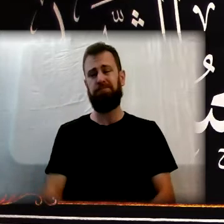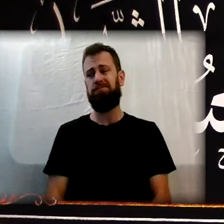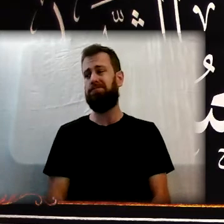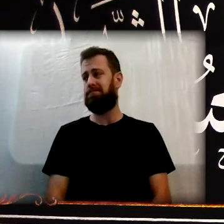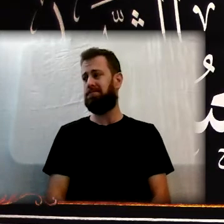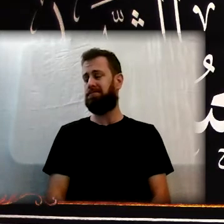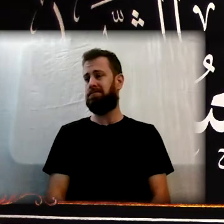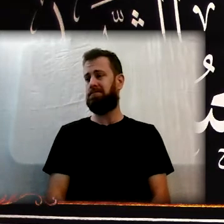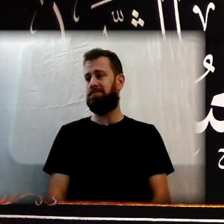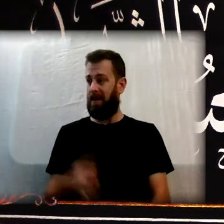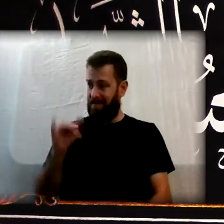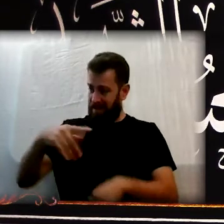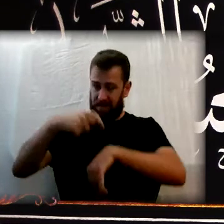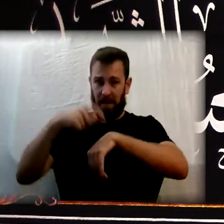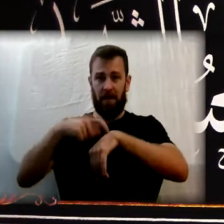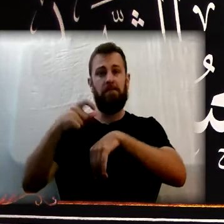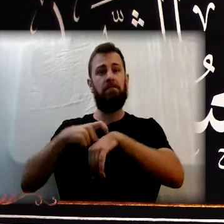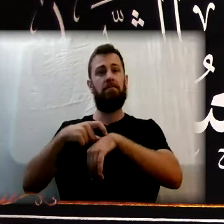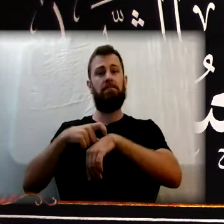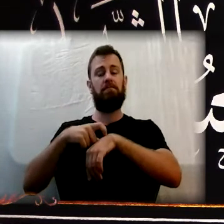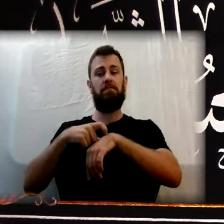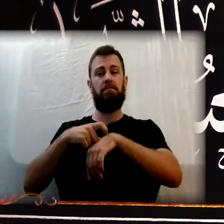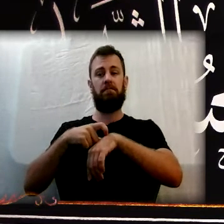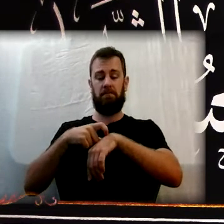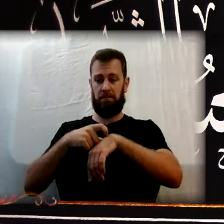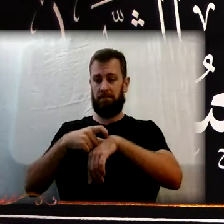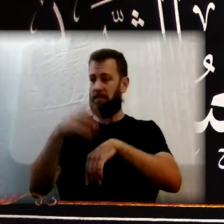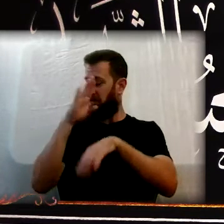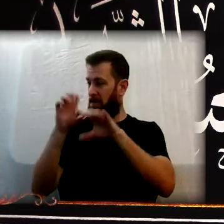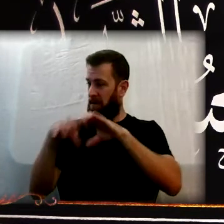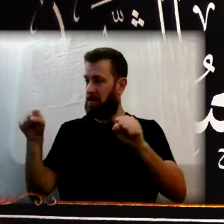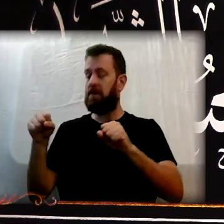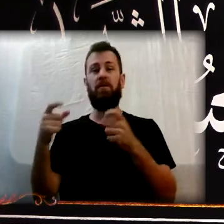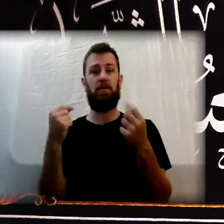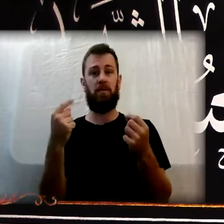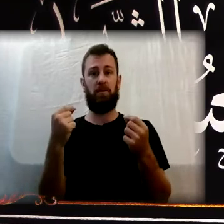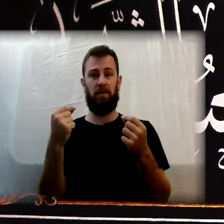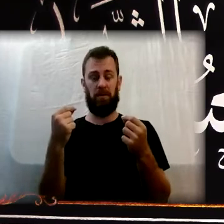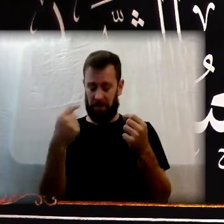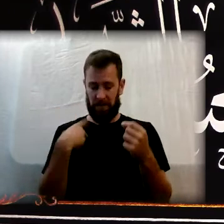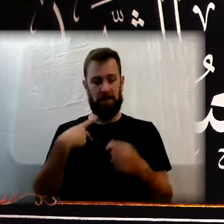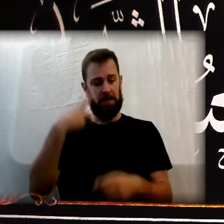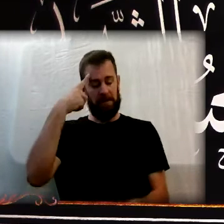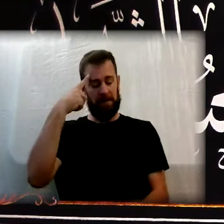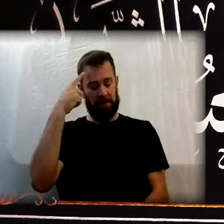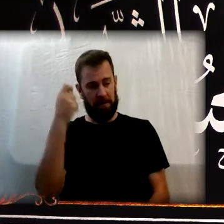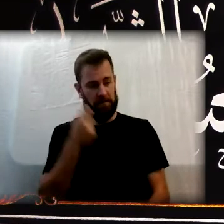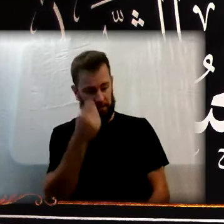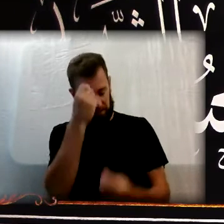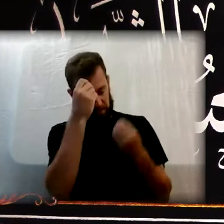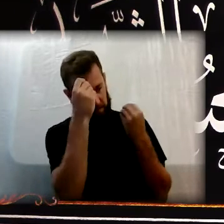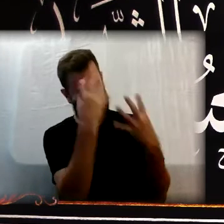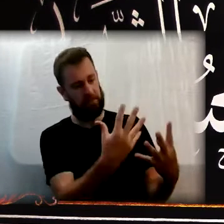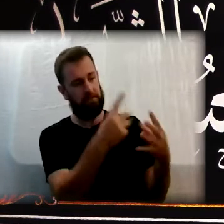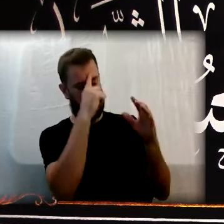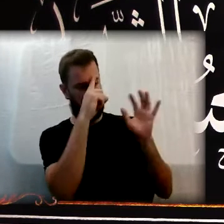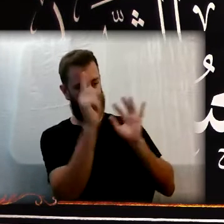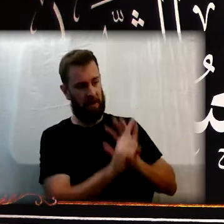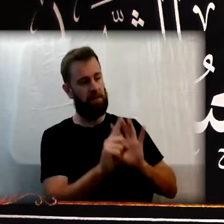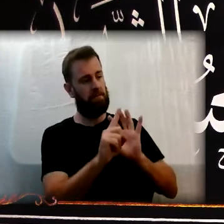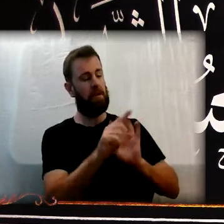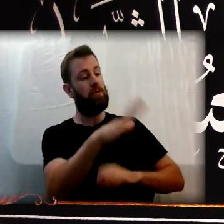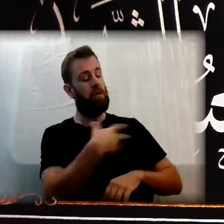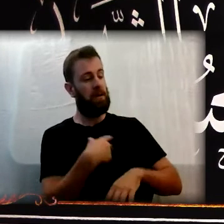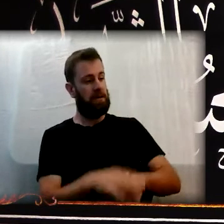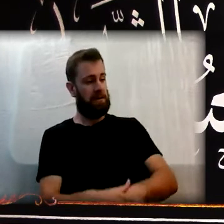ala Allah. At that moment, Imam al-Hussein alayhi salam tells Zainab, "Oh Zainab, lift